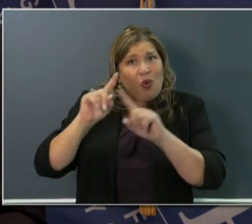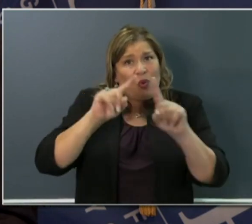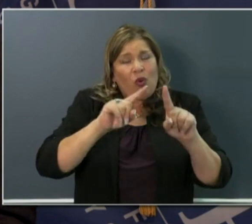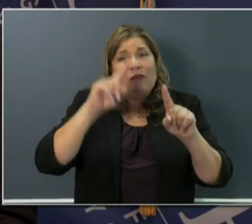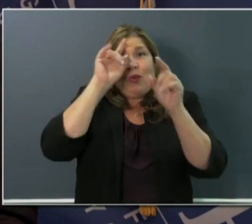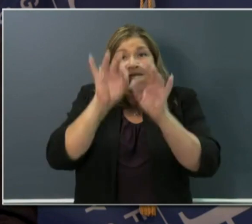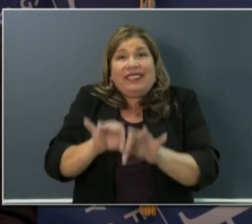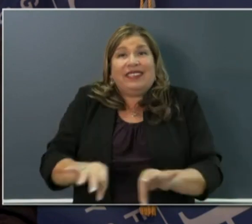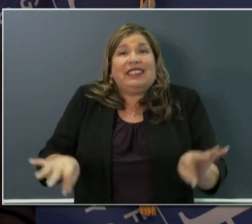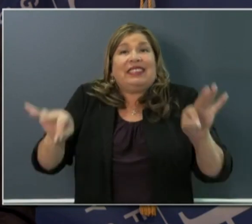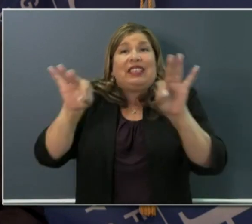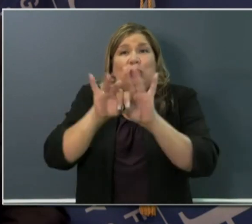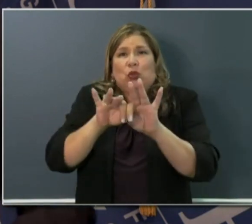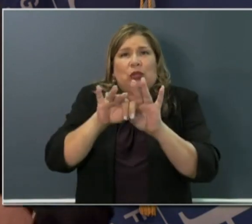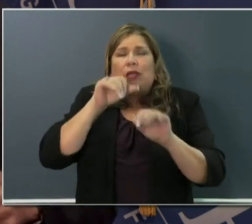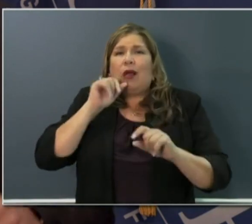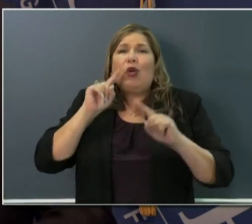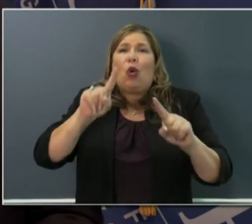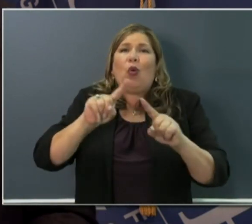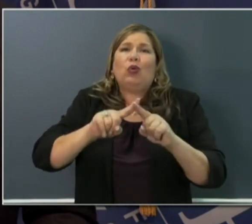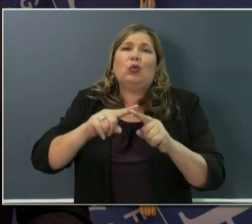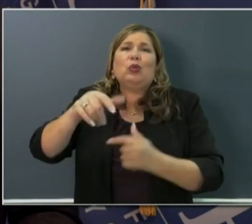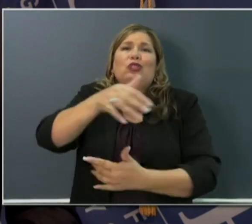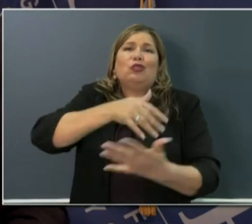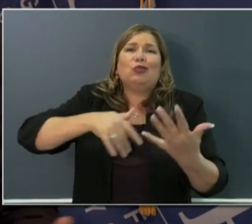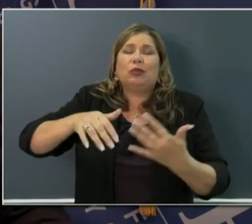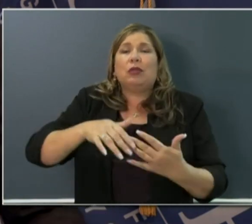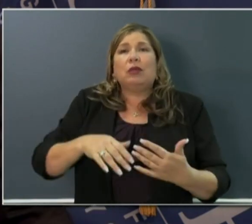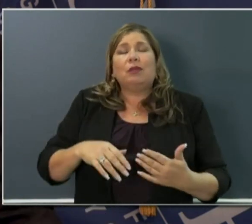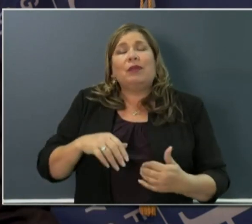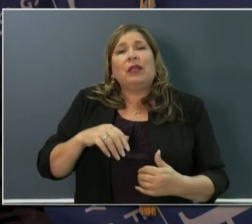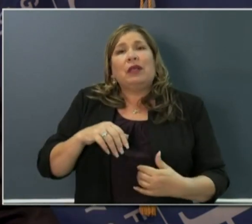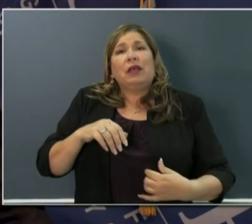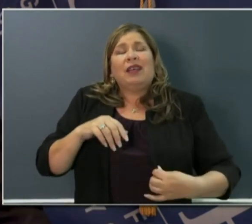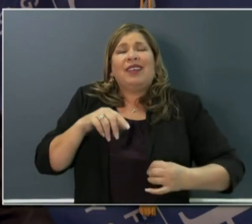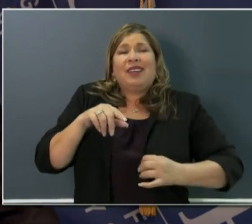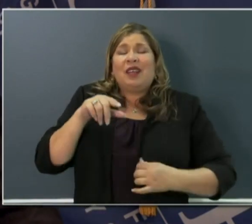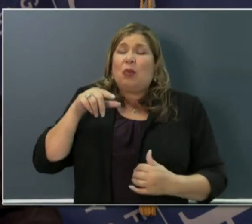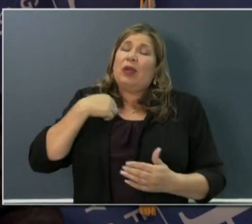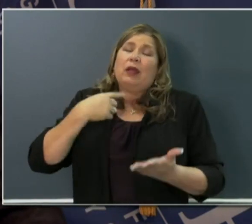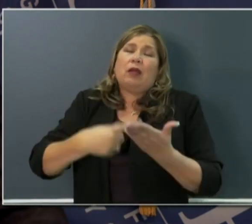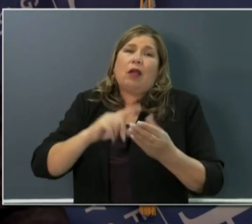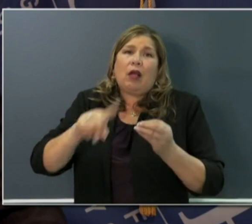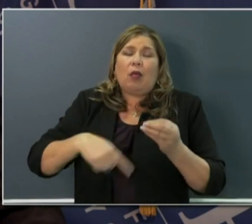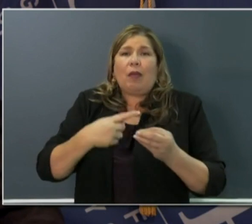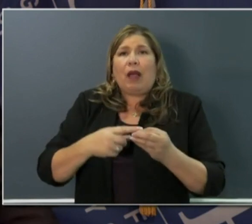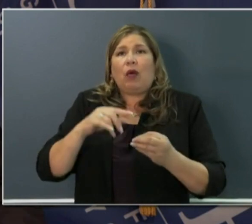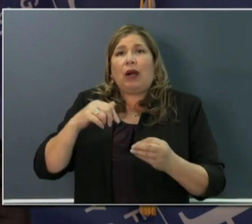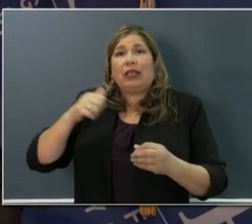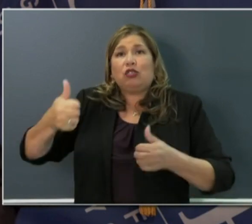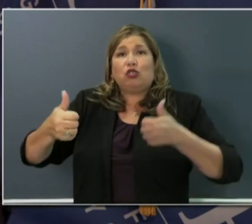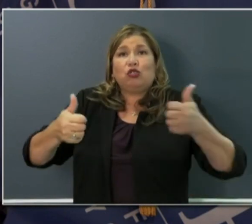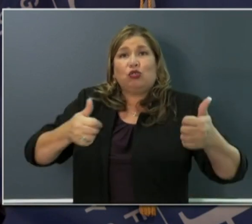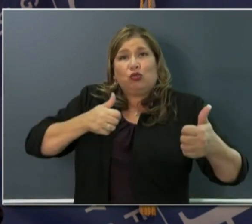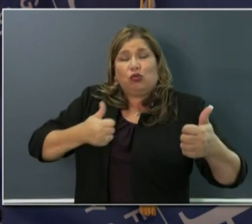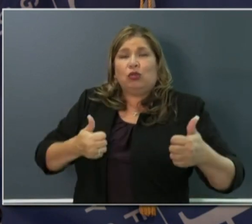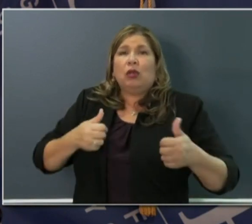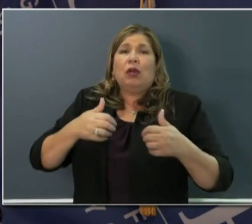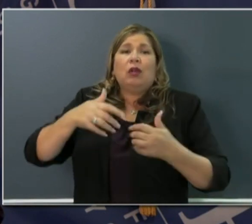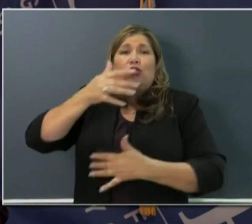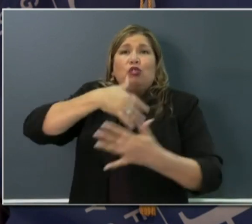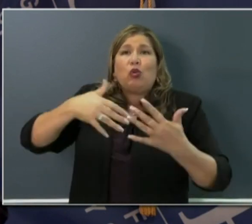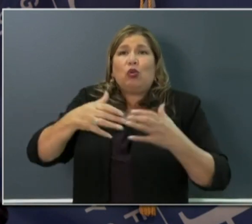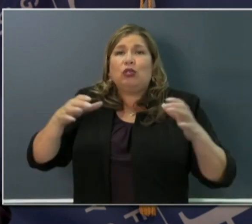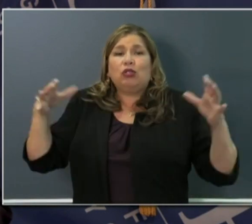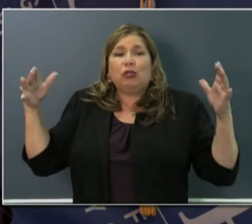not to congregate. And it's not just social distancing. I think in many ways that's a misleading frame. It's physical distancing